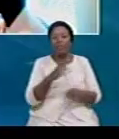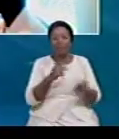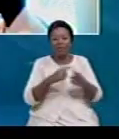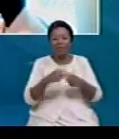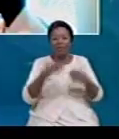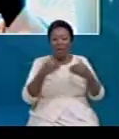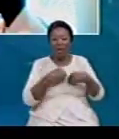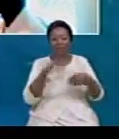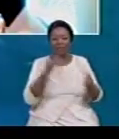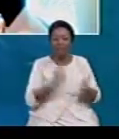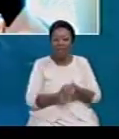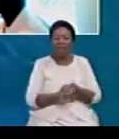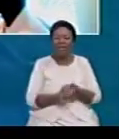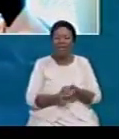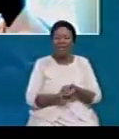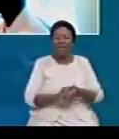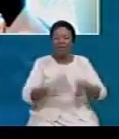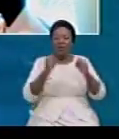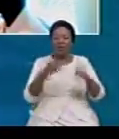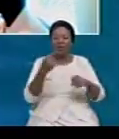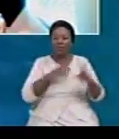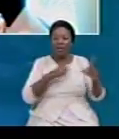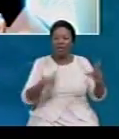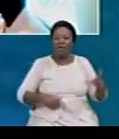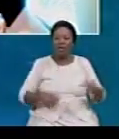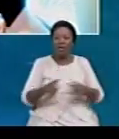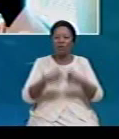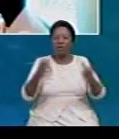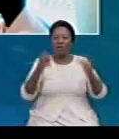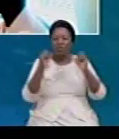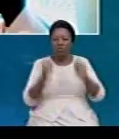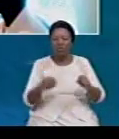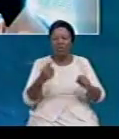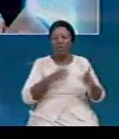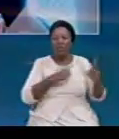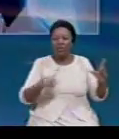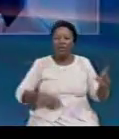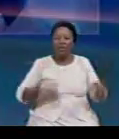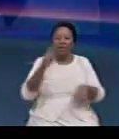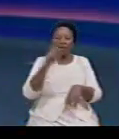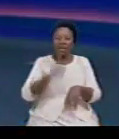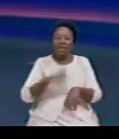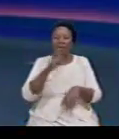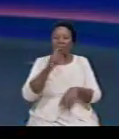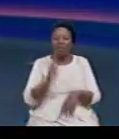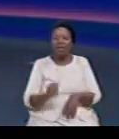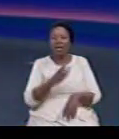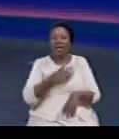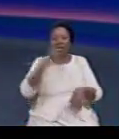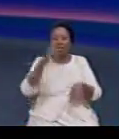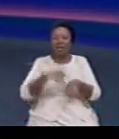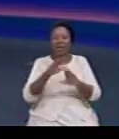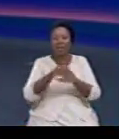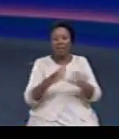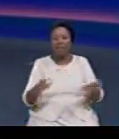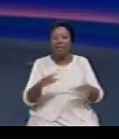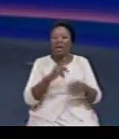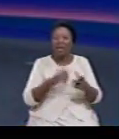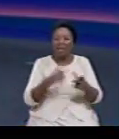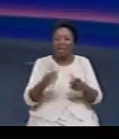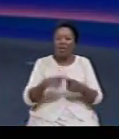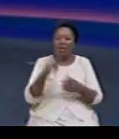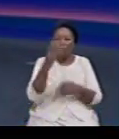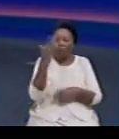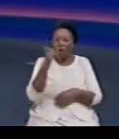kind of strength from the Lord, supernatural strength from the Lord, timely and timeless. Why do we